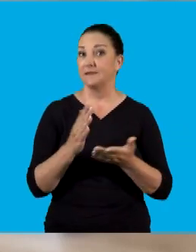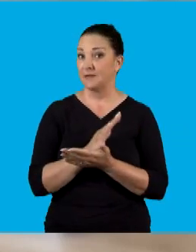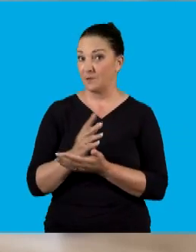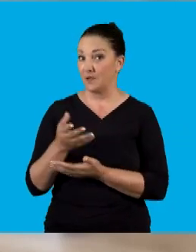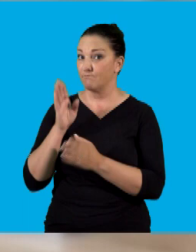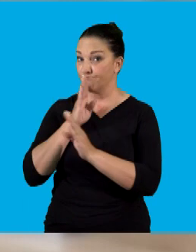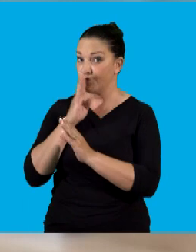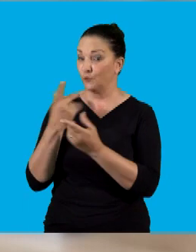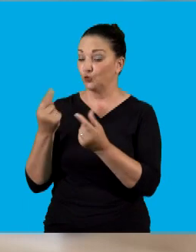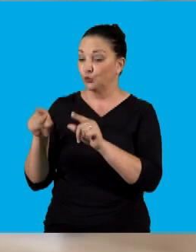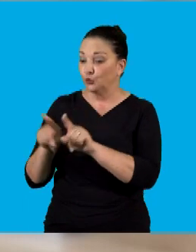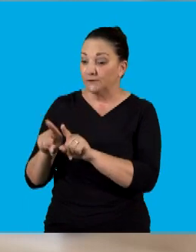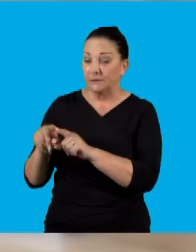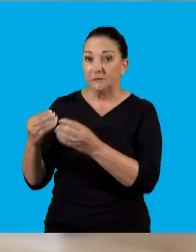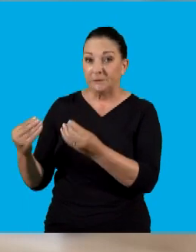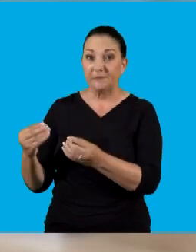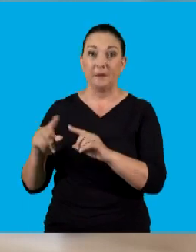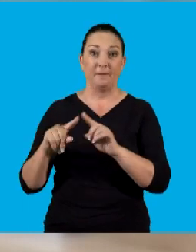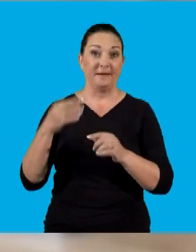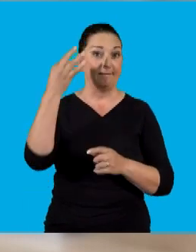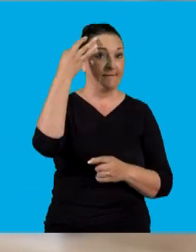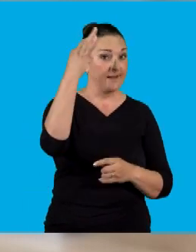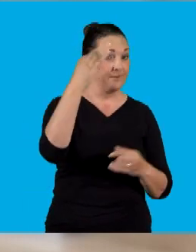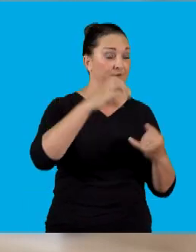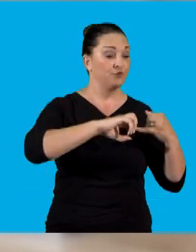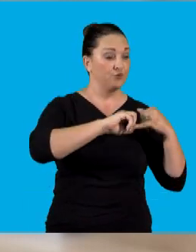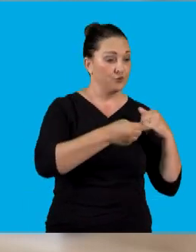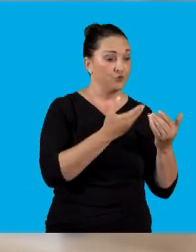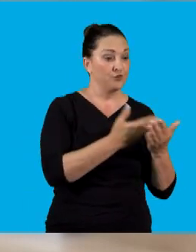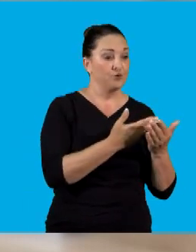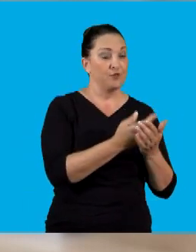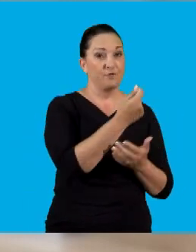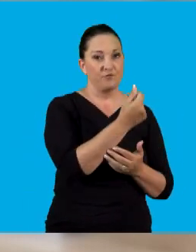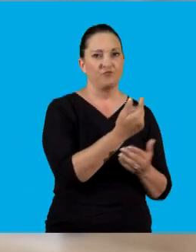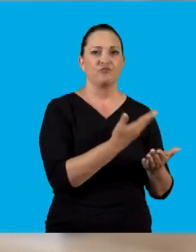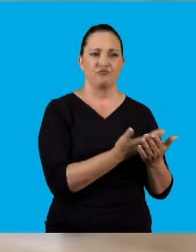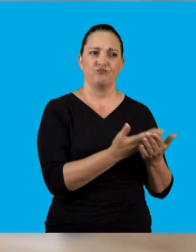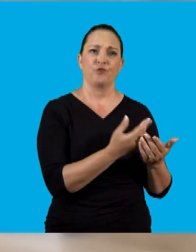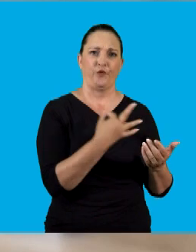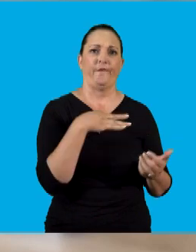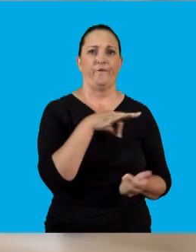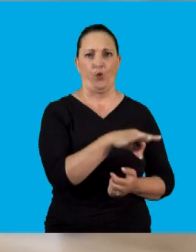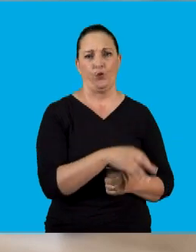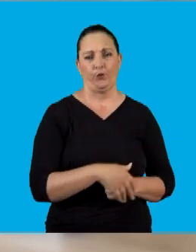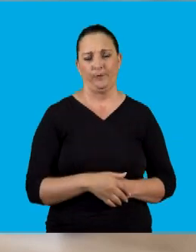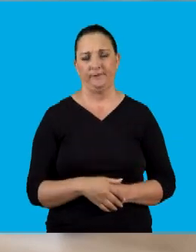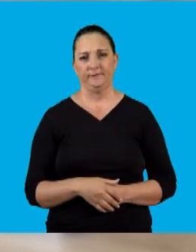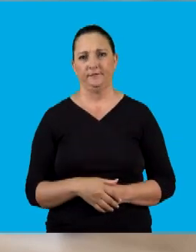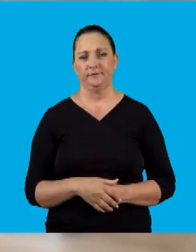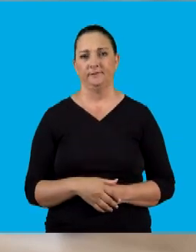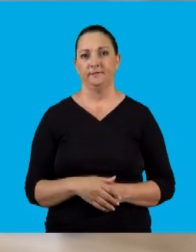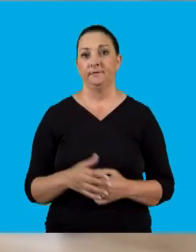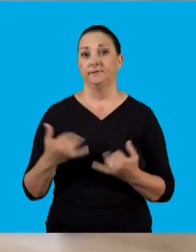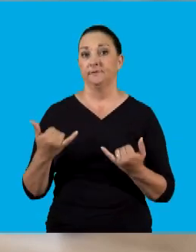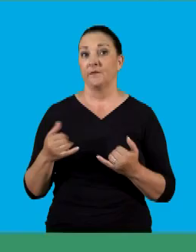the private sector, but the government is trying to make sure that the prices are kept at a reasonable price. Then we move on